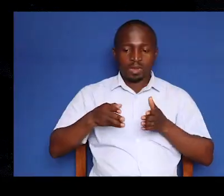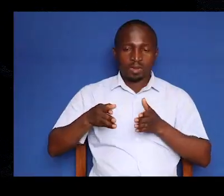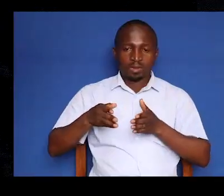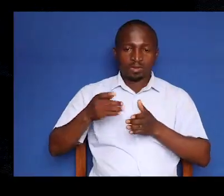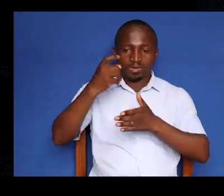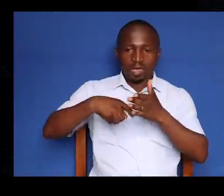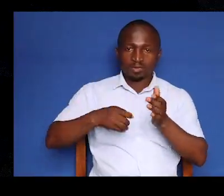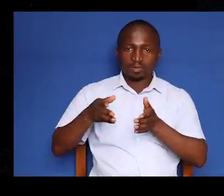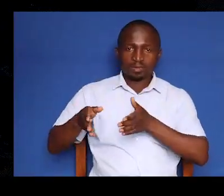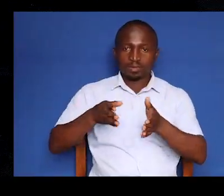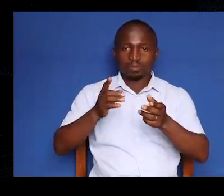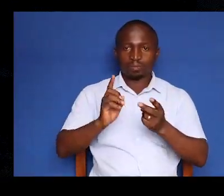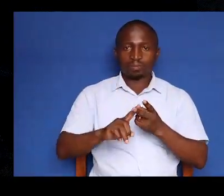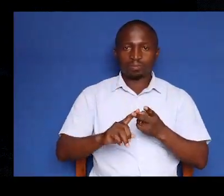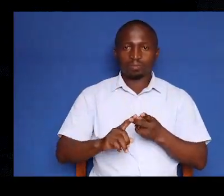progressive